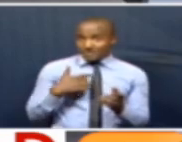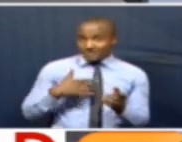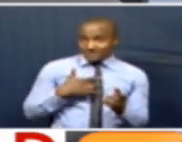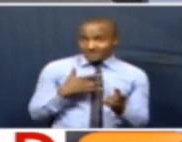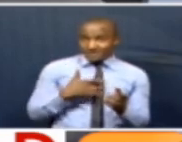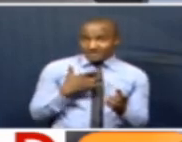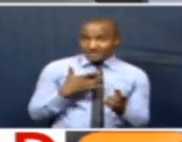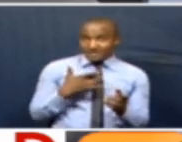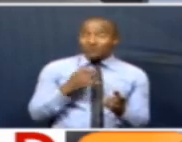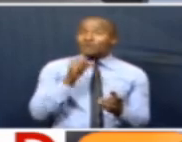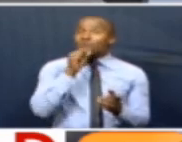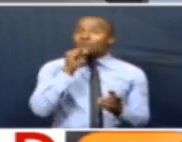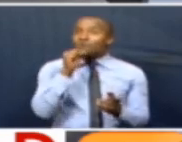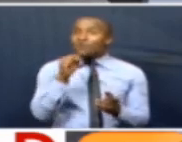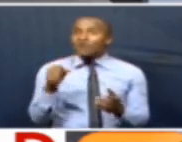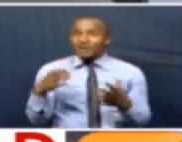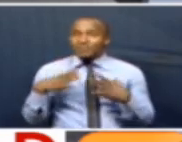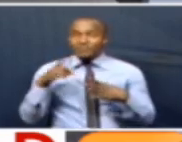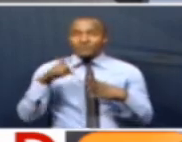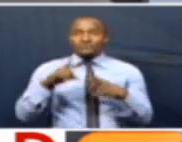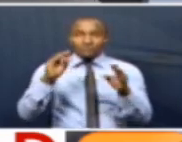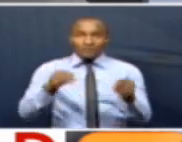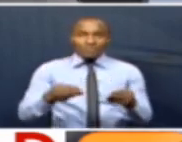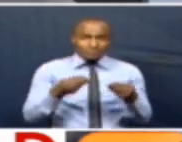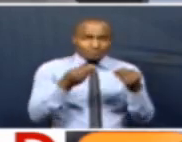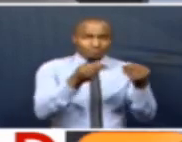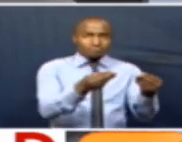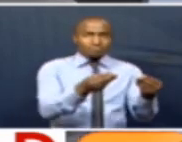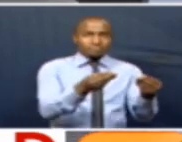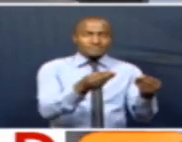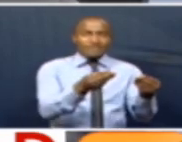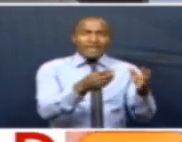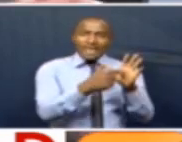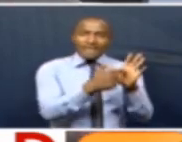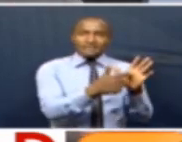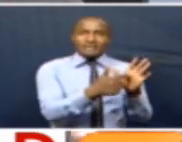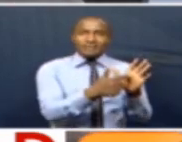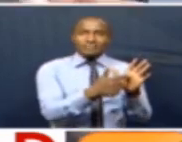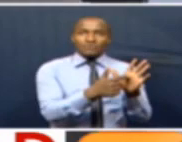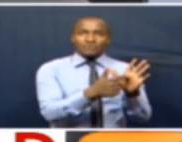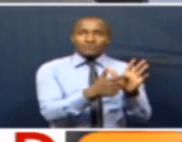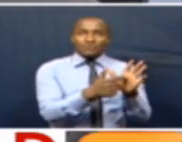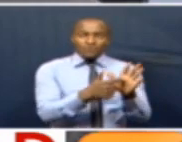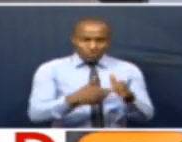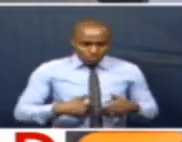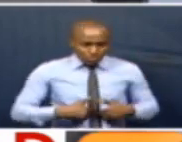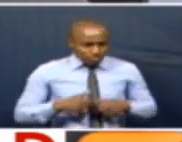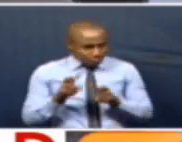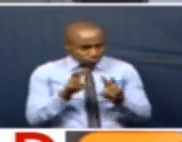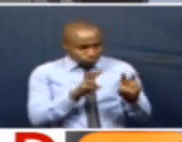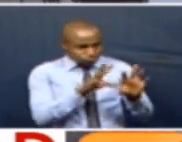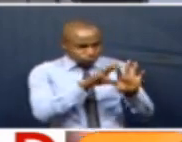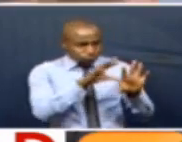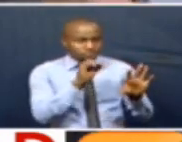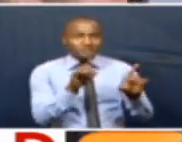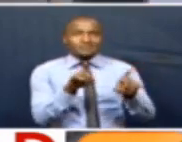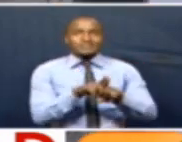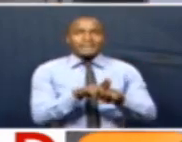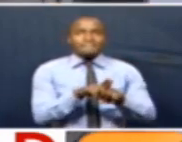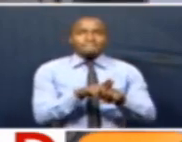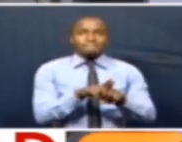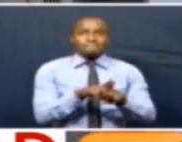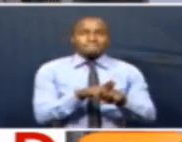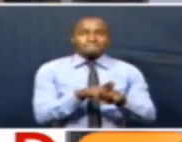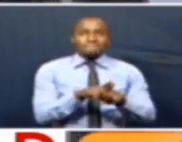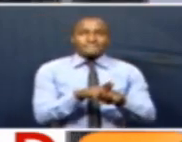older people should provide the role model, mm-hmm. while the warriors of the nation should continue to be the young